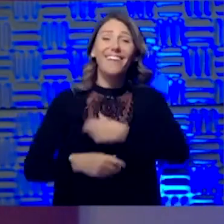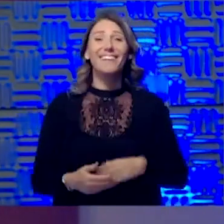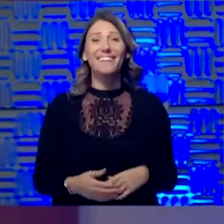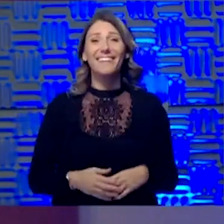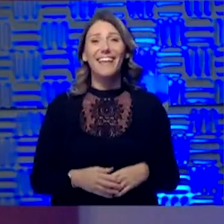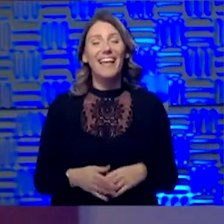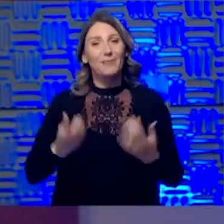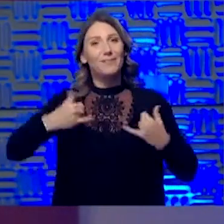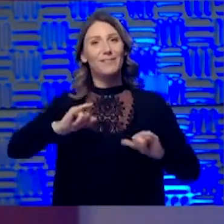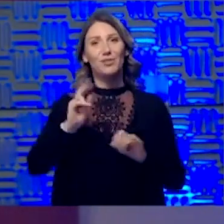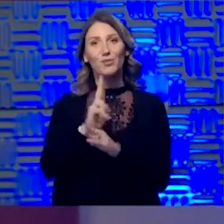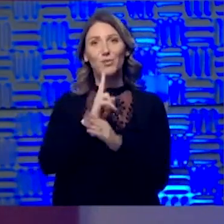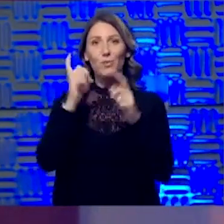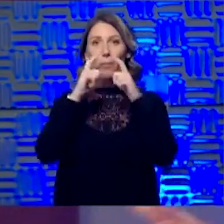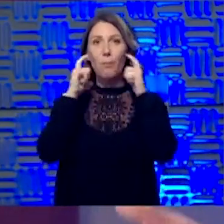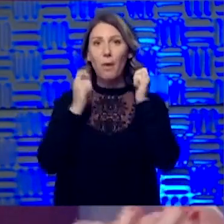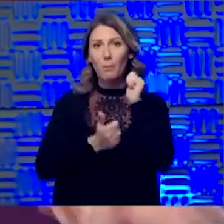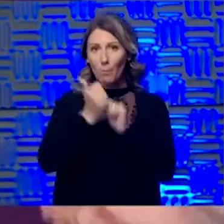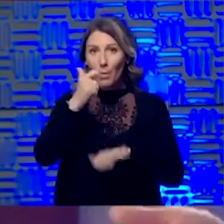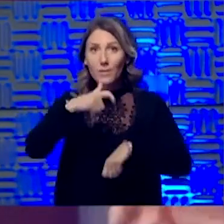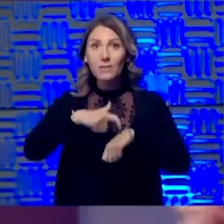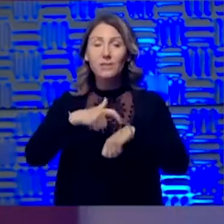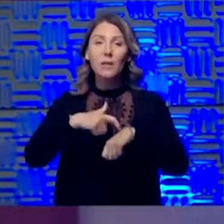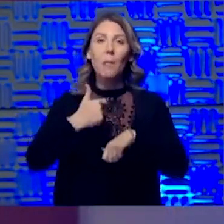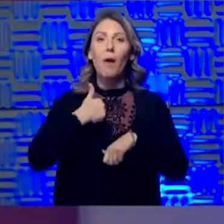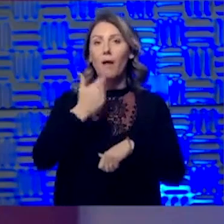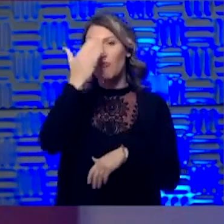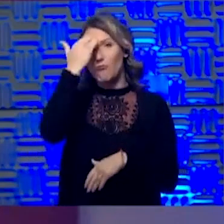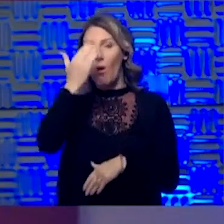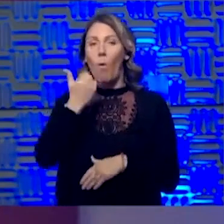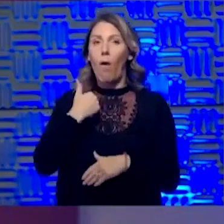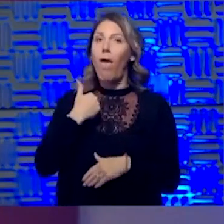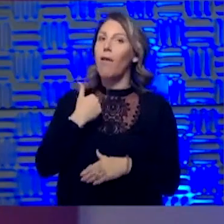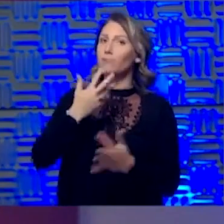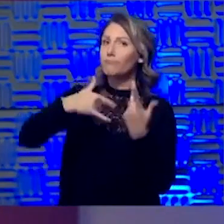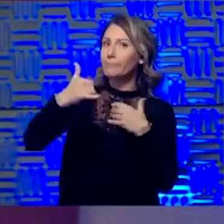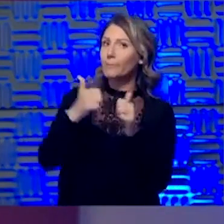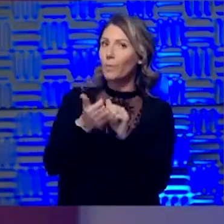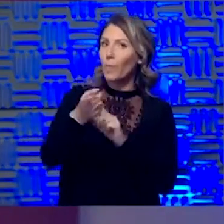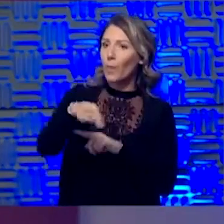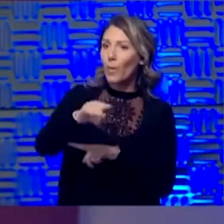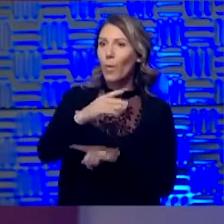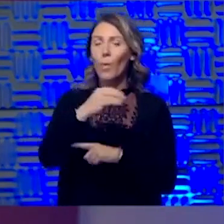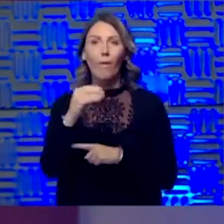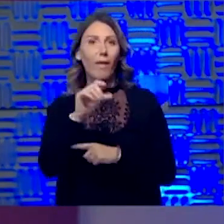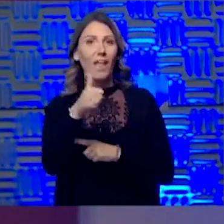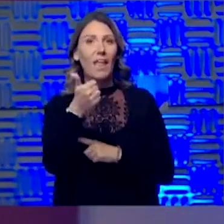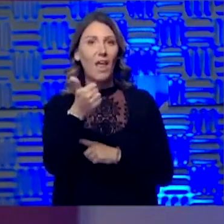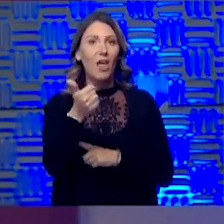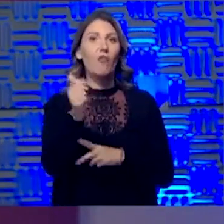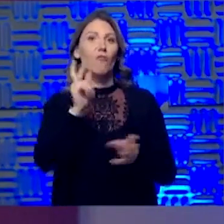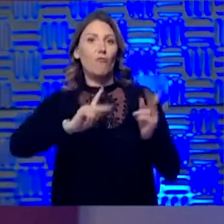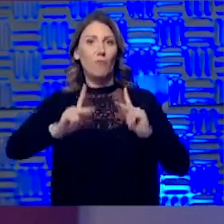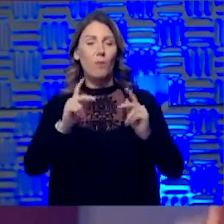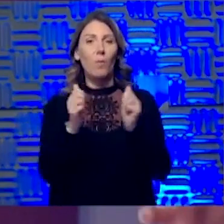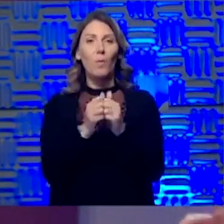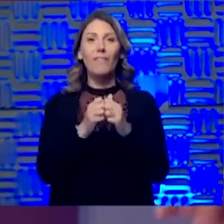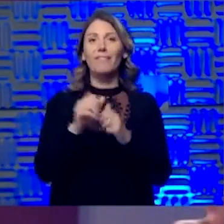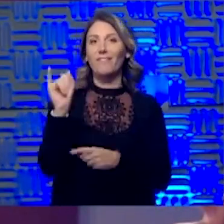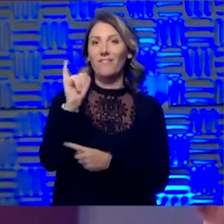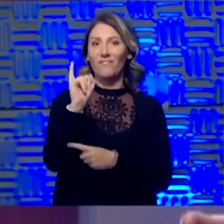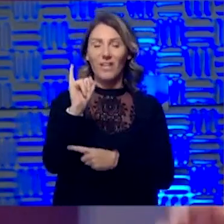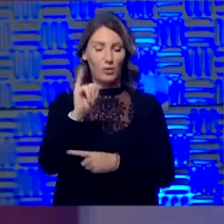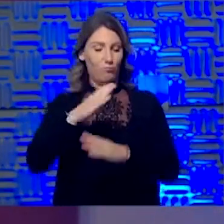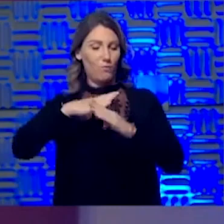wearing a mask most of the time. I know I spend a lot of time with you guys and Lance and other members of the infection prevention and control team. And if we're in a